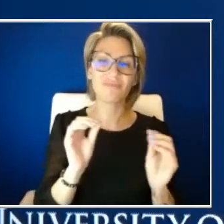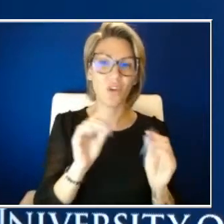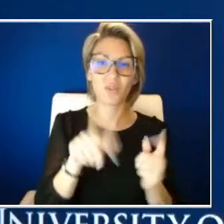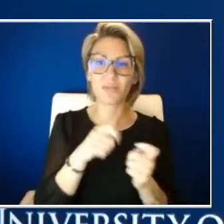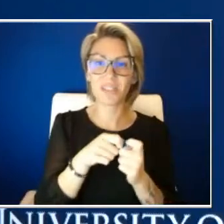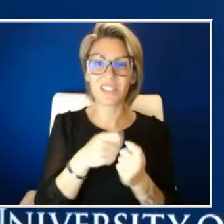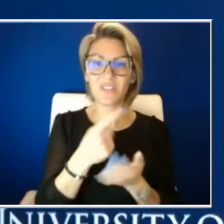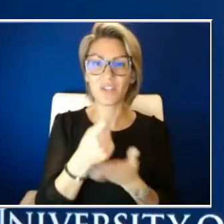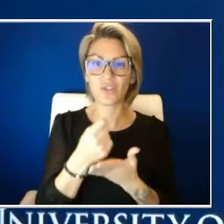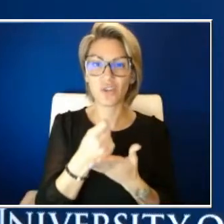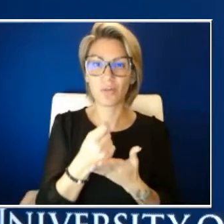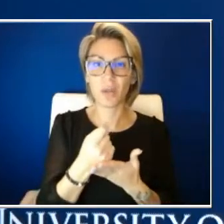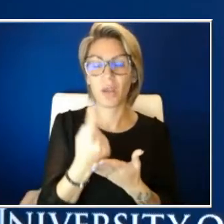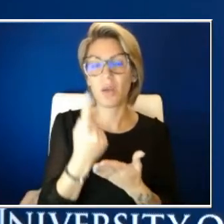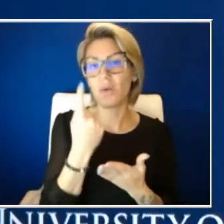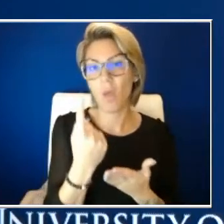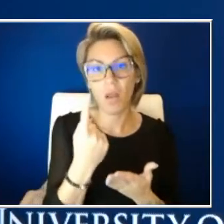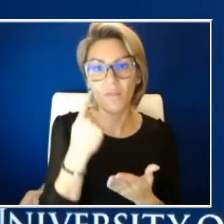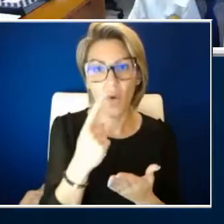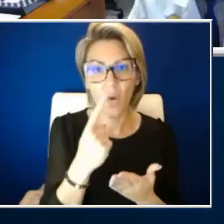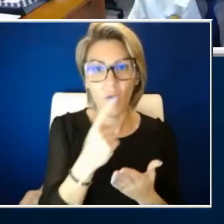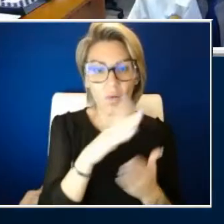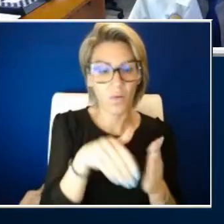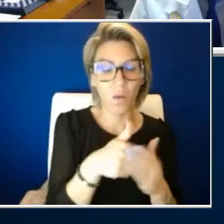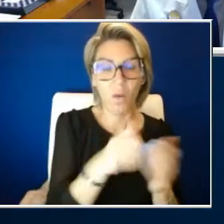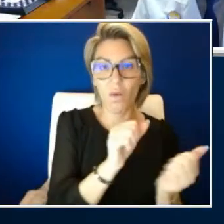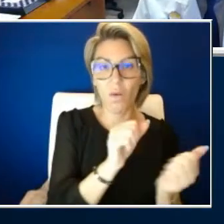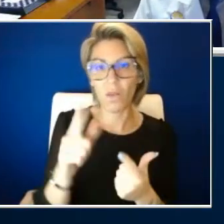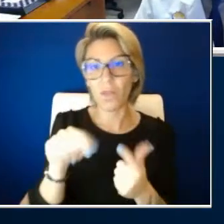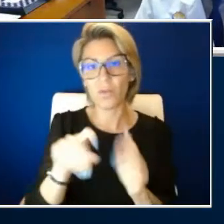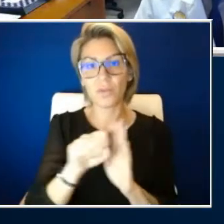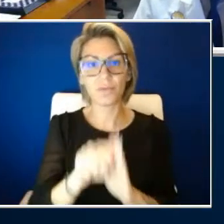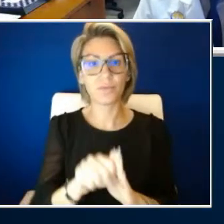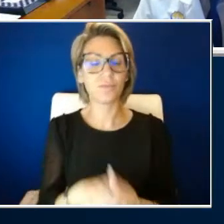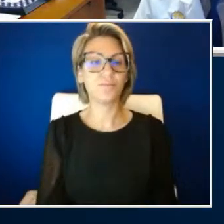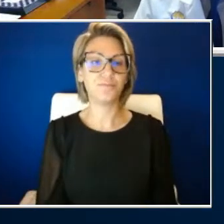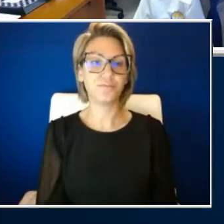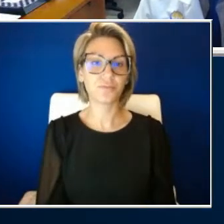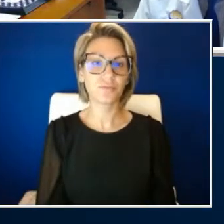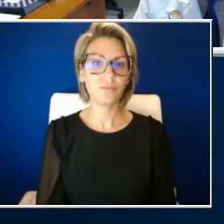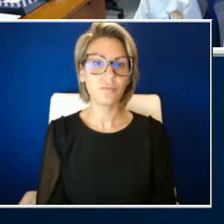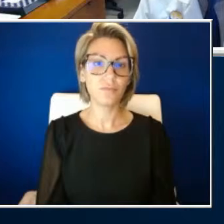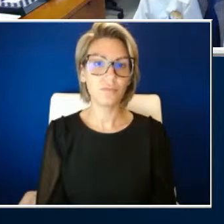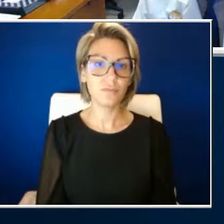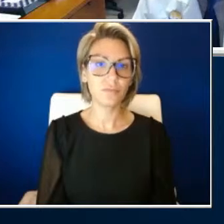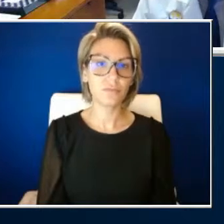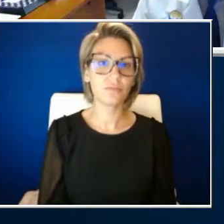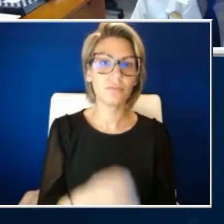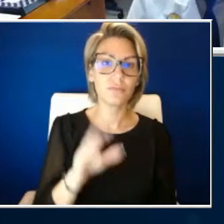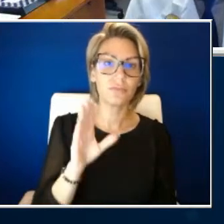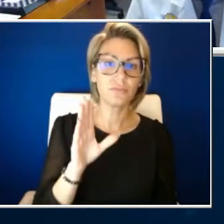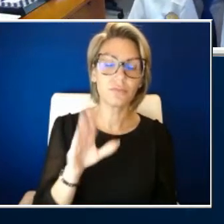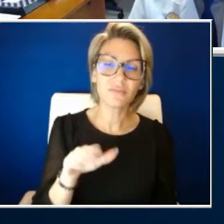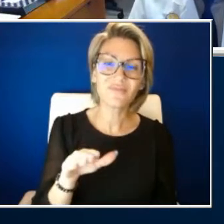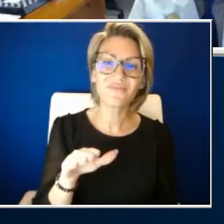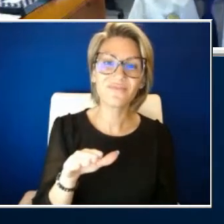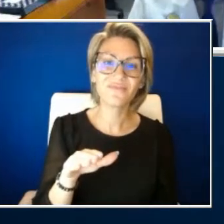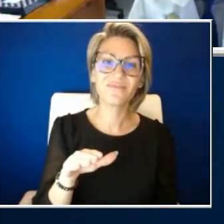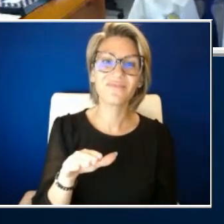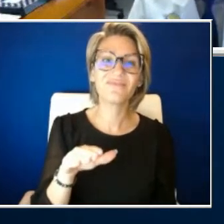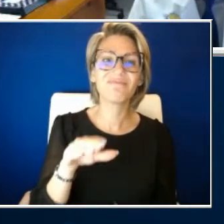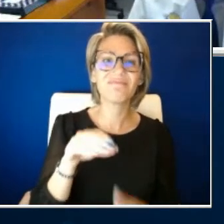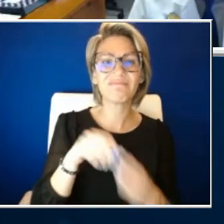one treatment as well for any of those symptoms. Dr. Donaphy, in Topeka, within your